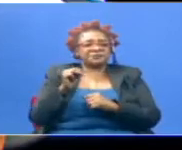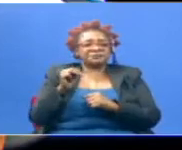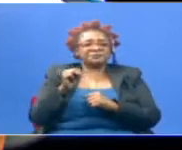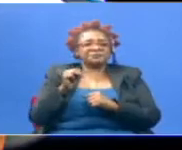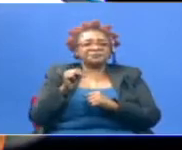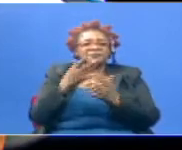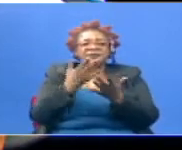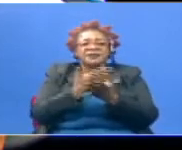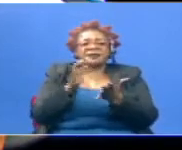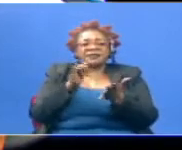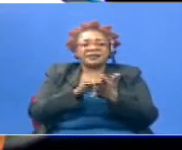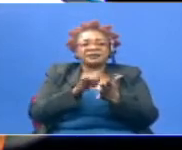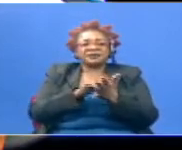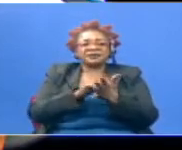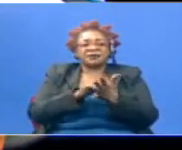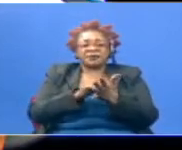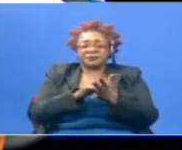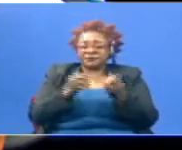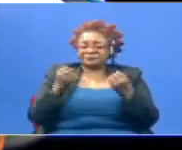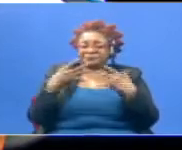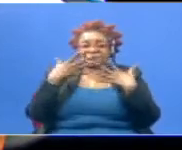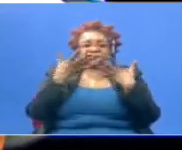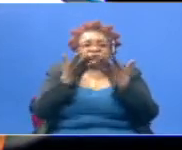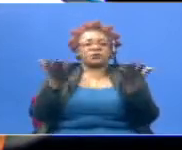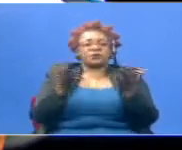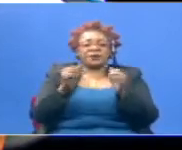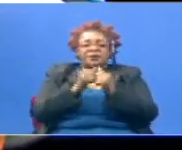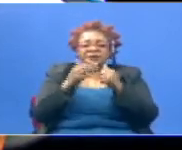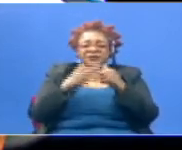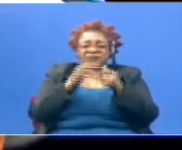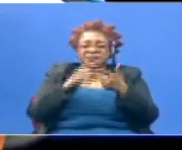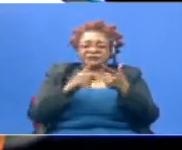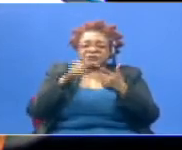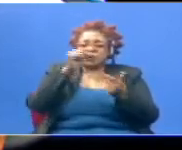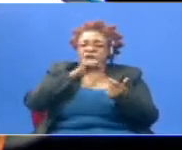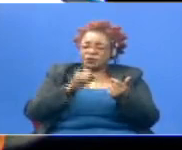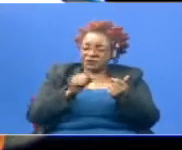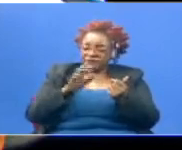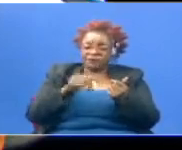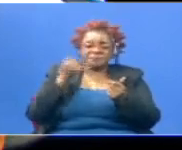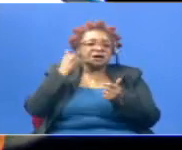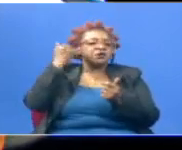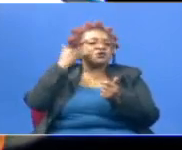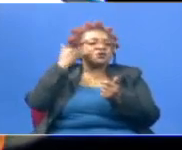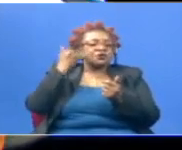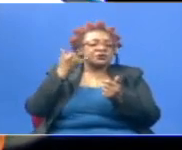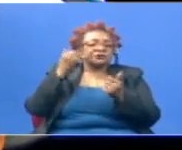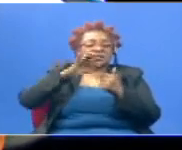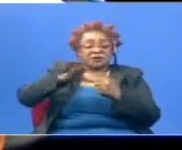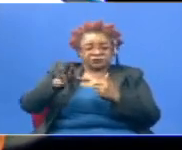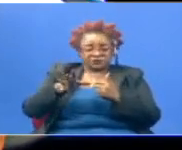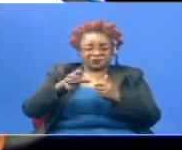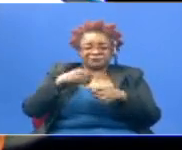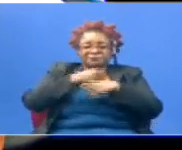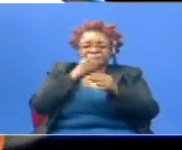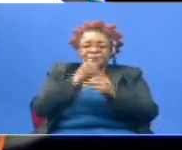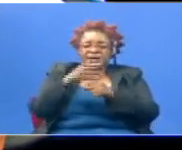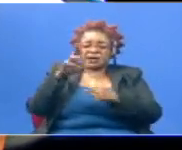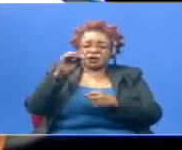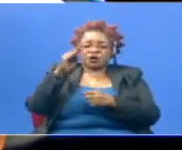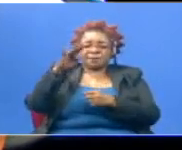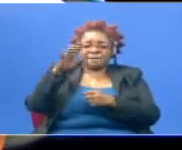Think that will intrigue you. A 19-year-old from Nakuru County is developing a robot that he hopes will assist Kenyan